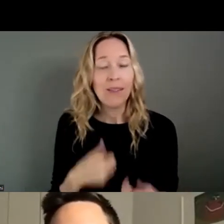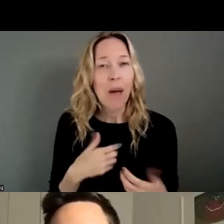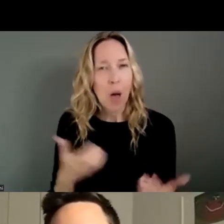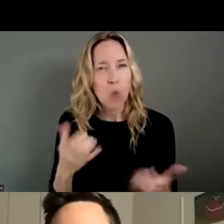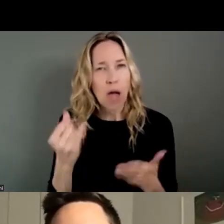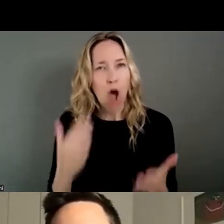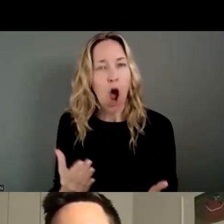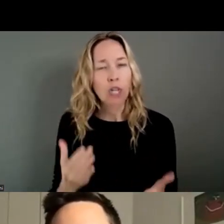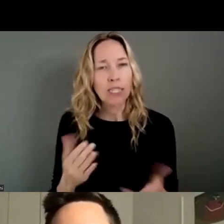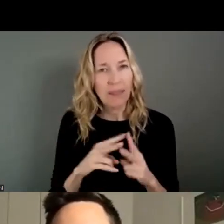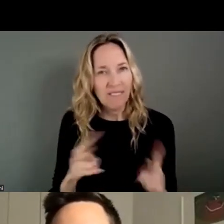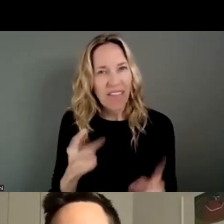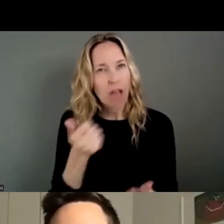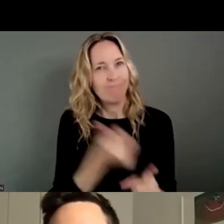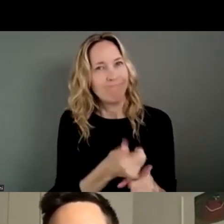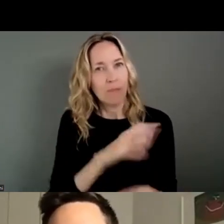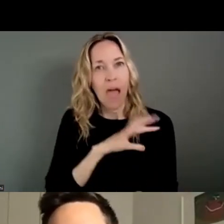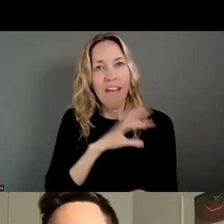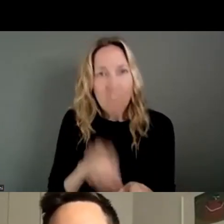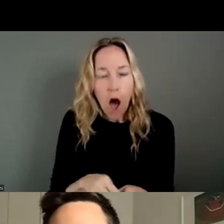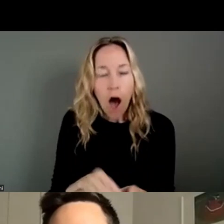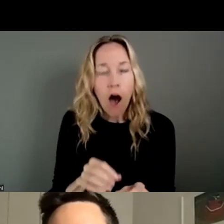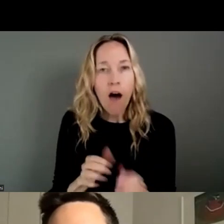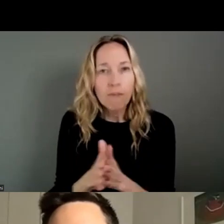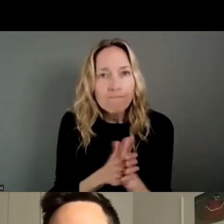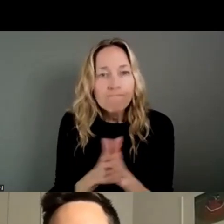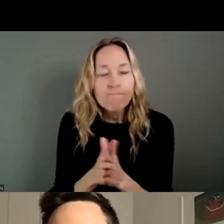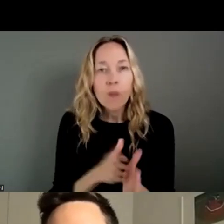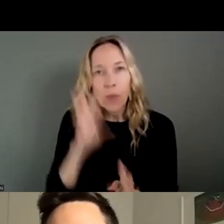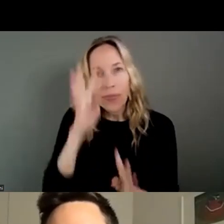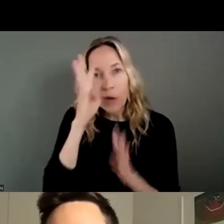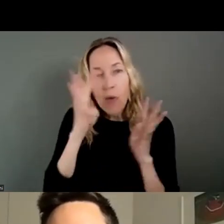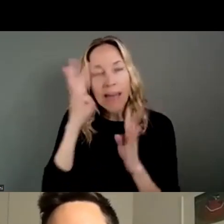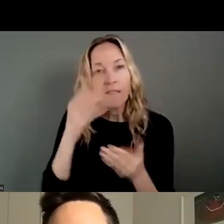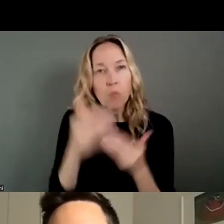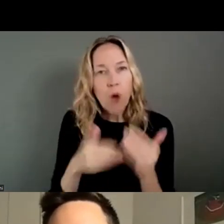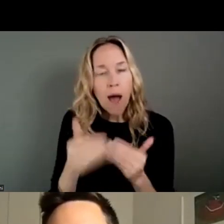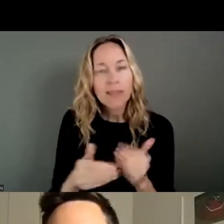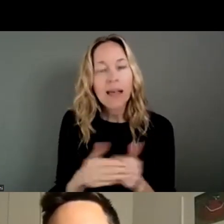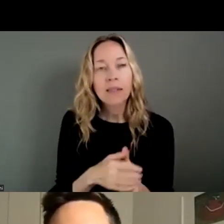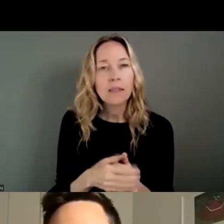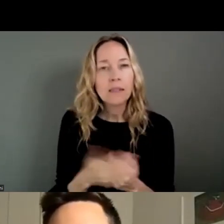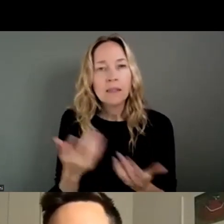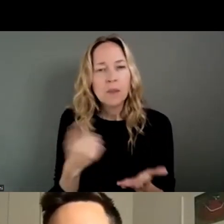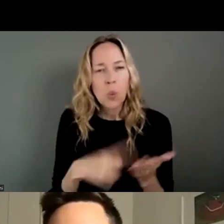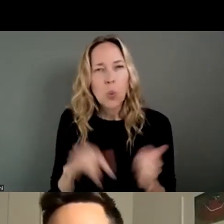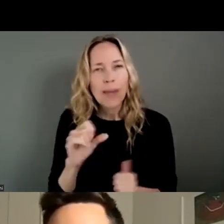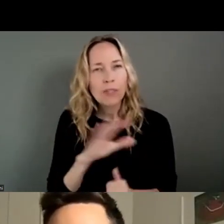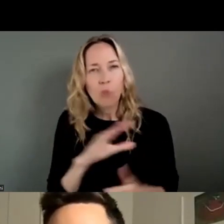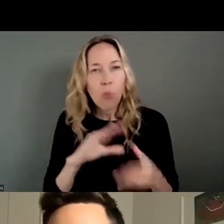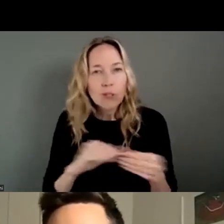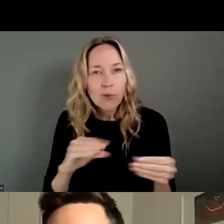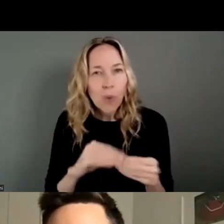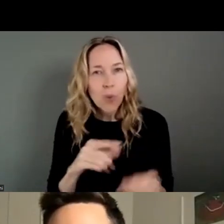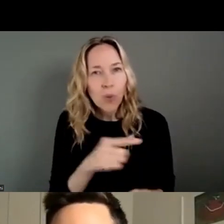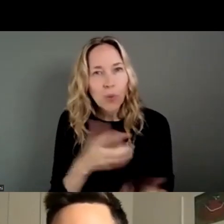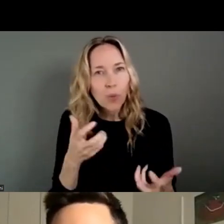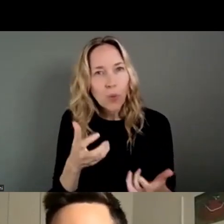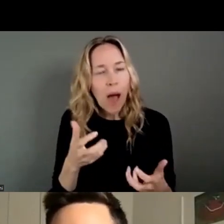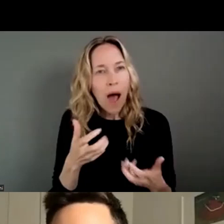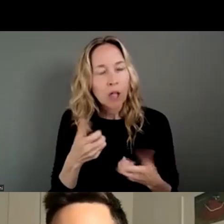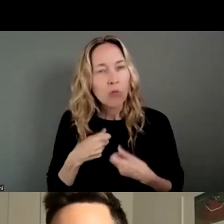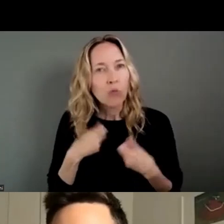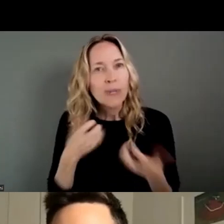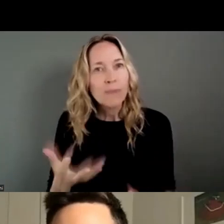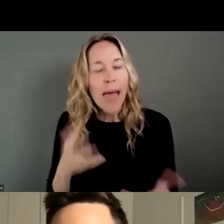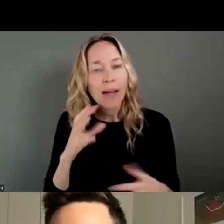process. What's your story that you're trying to tell? Because I really have this feeling that artists are actually